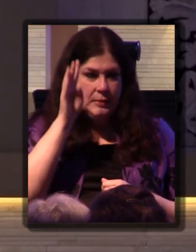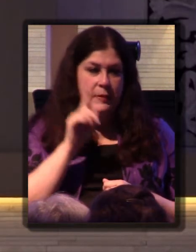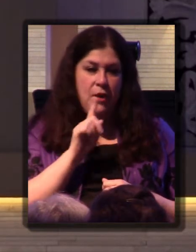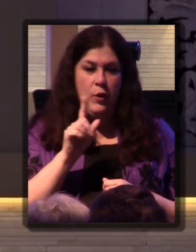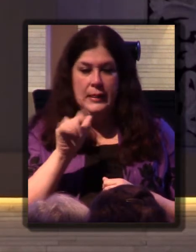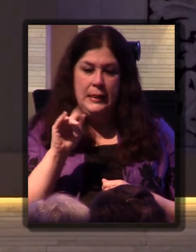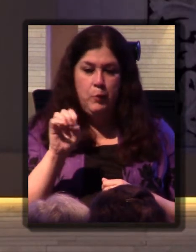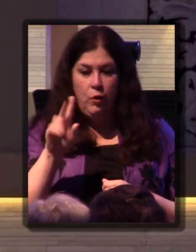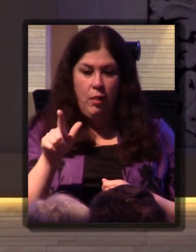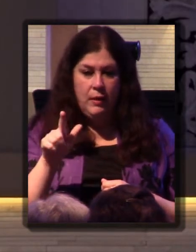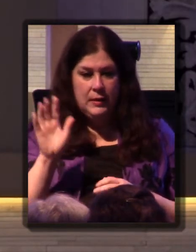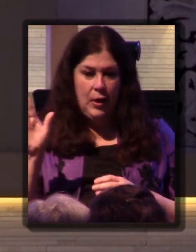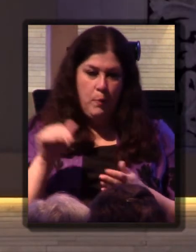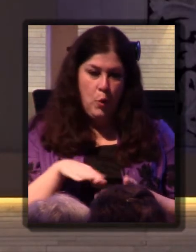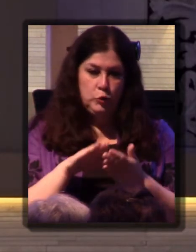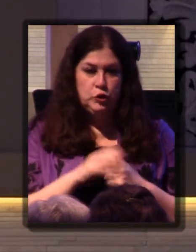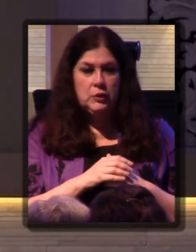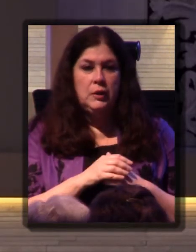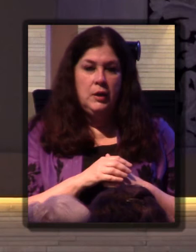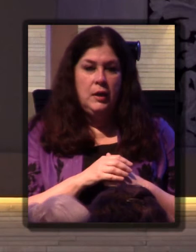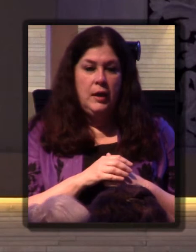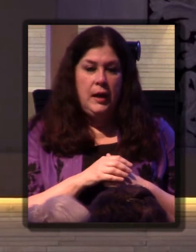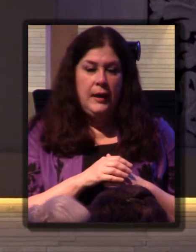it tends to be very liberal in their approach.